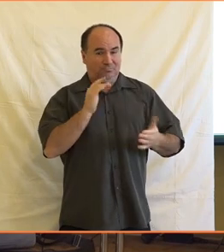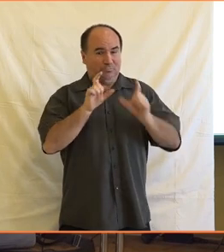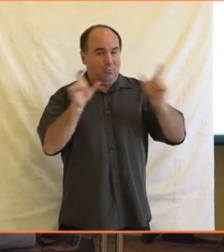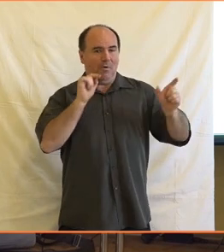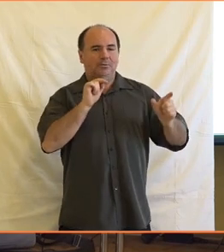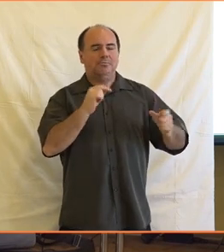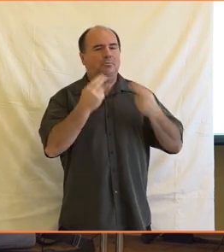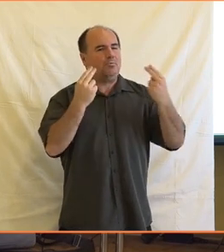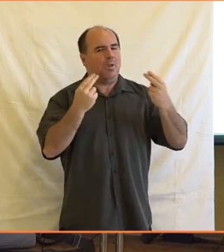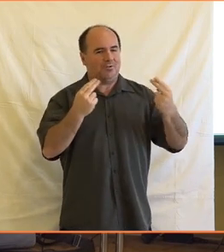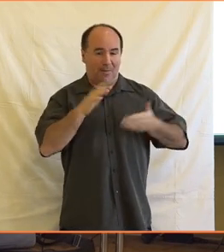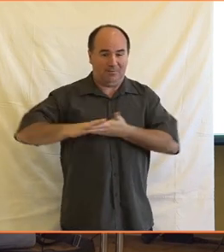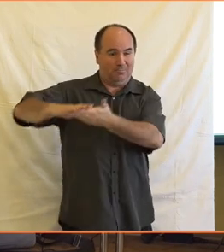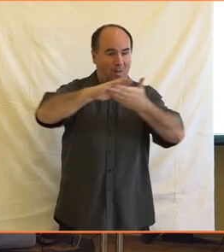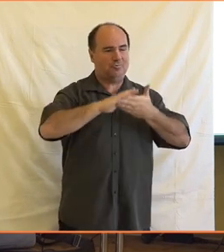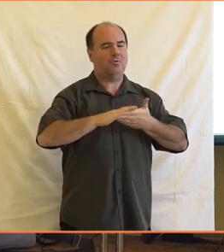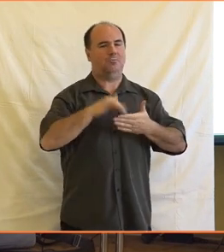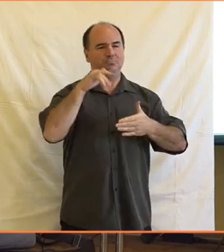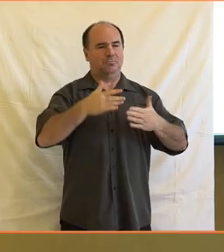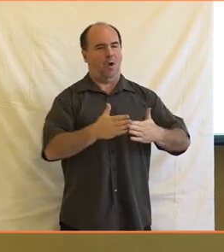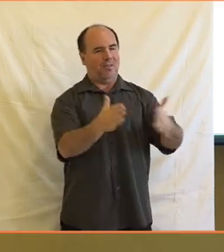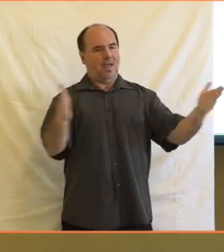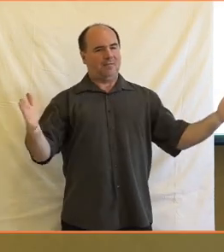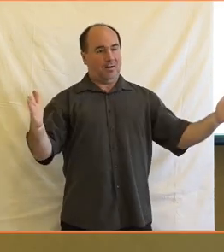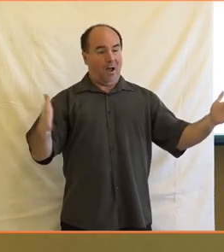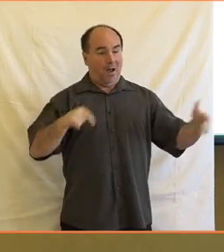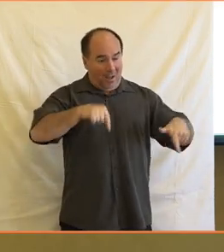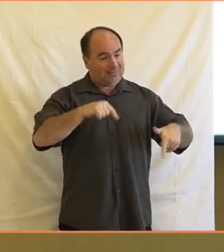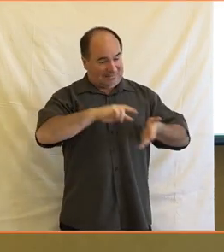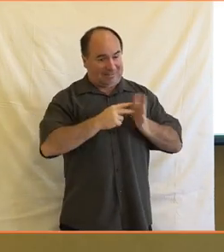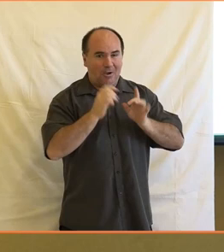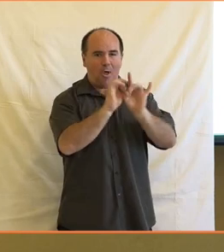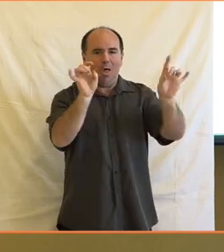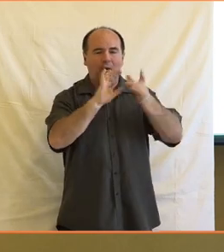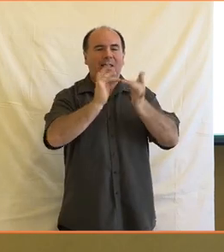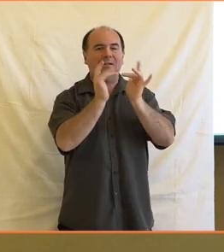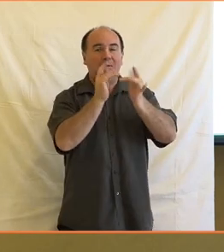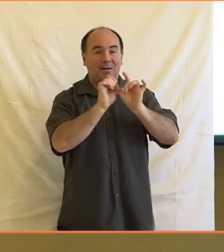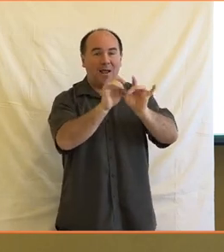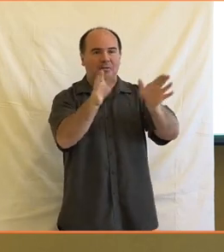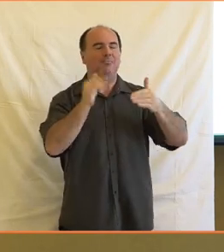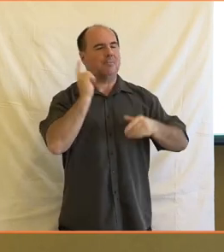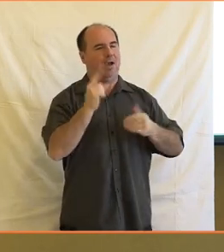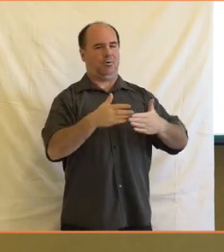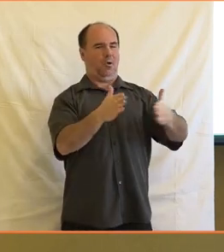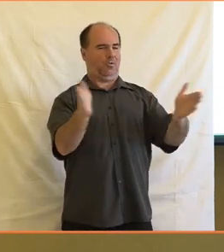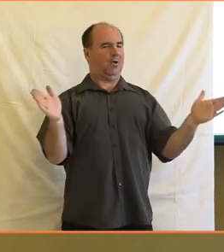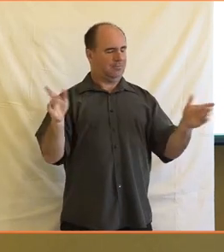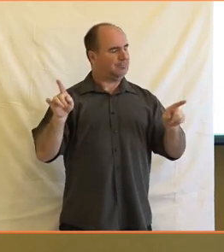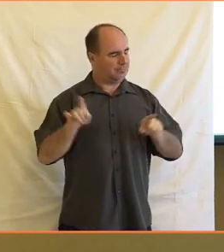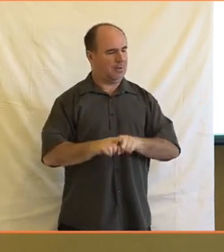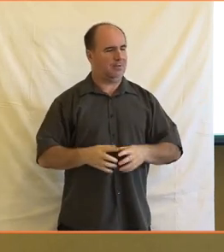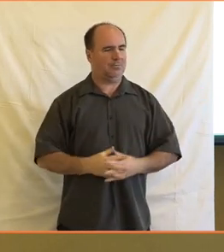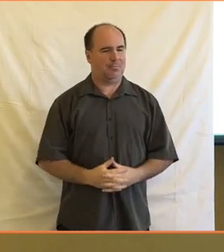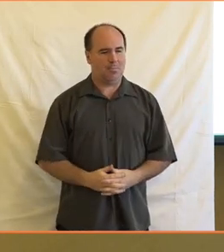a také tyto technologie otevřené. The Norwegian Constitution from 1814